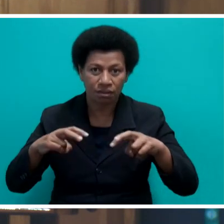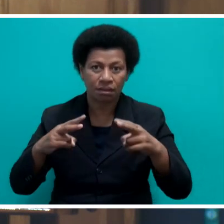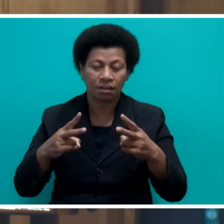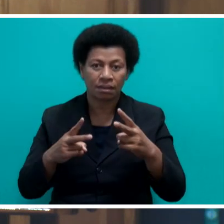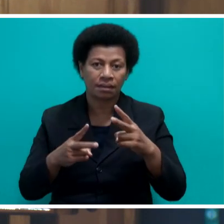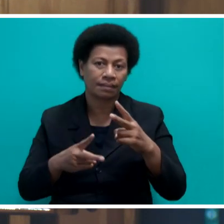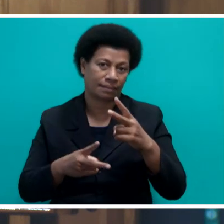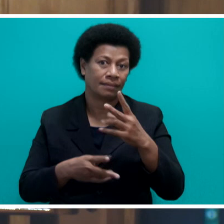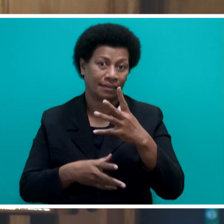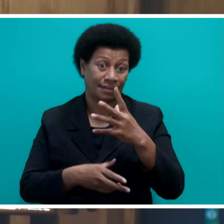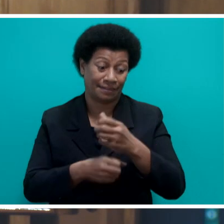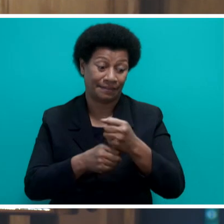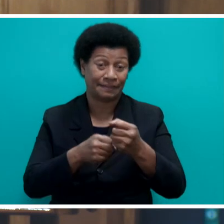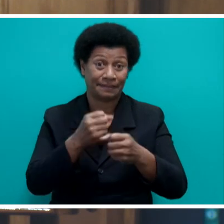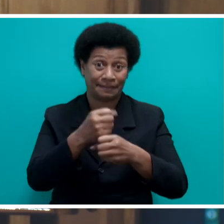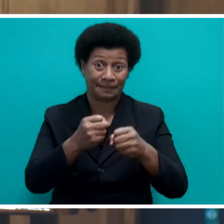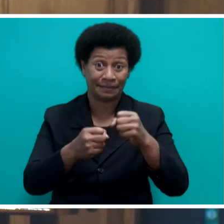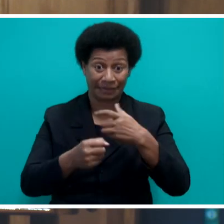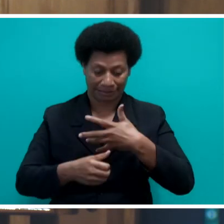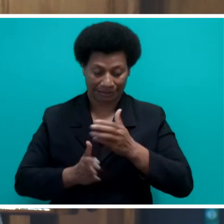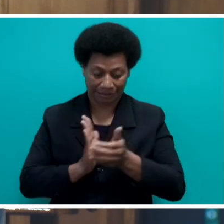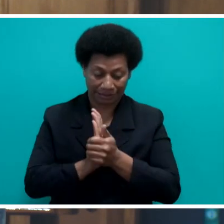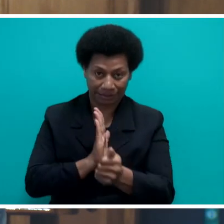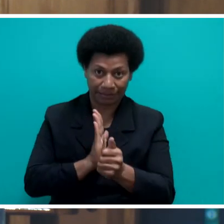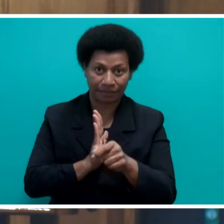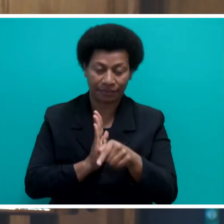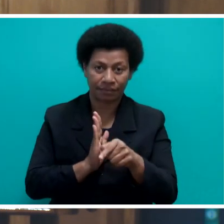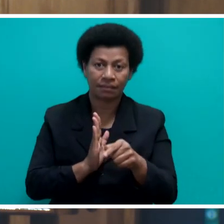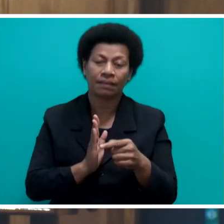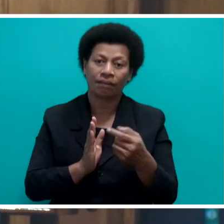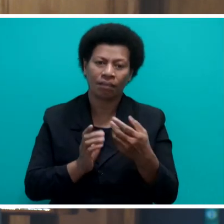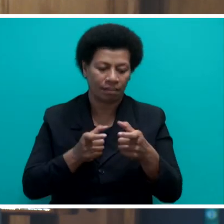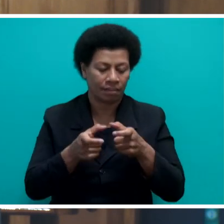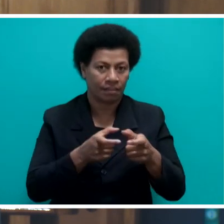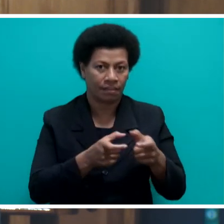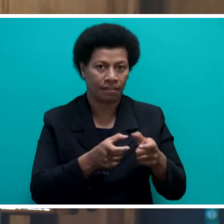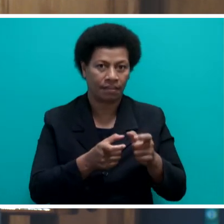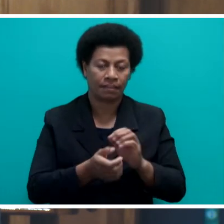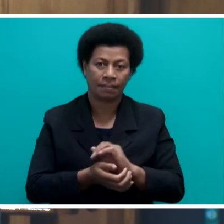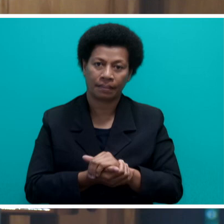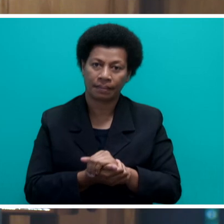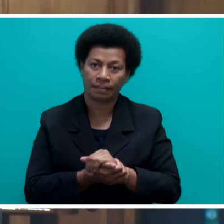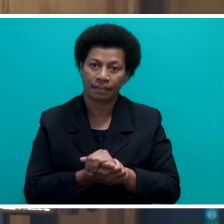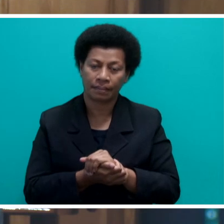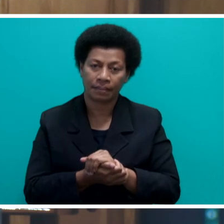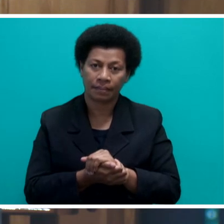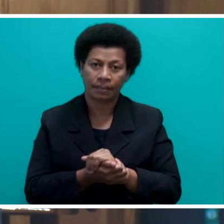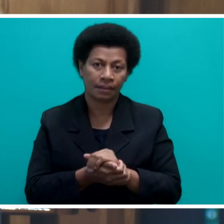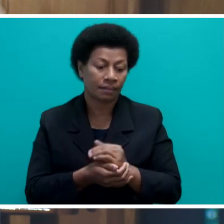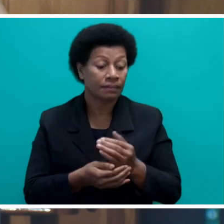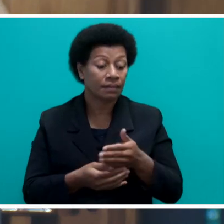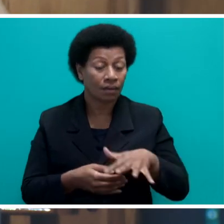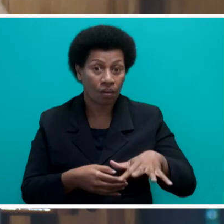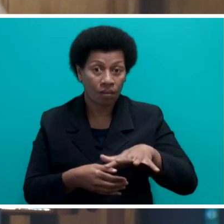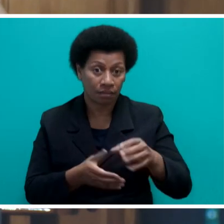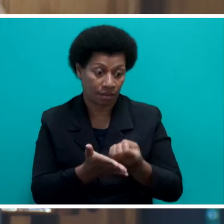and disciplines. Honourable Speaker, sir, the GDN fosters collaborative efforts among